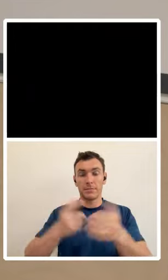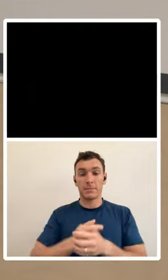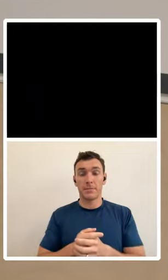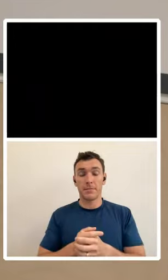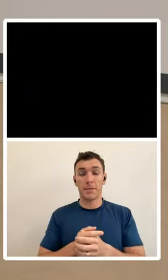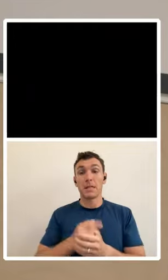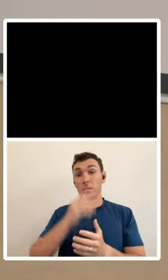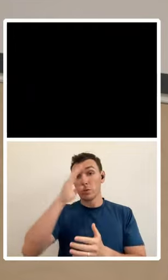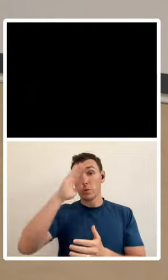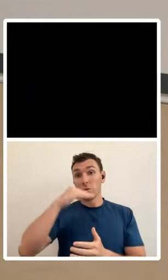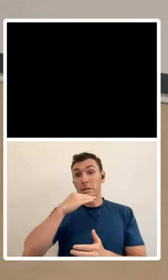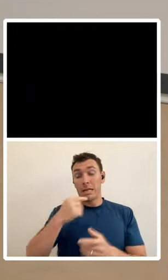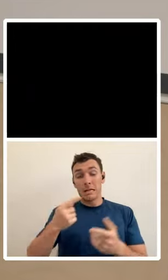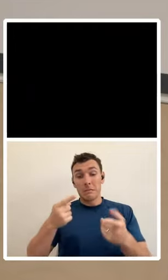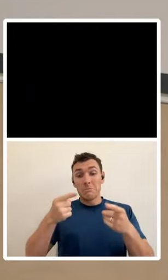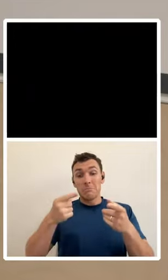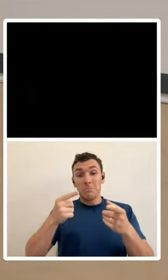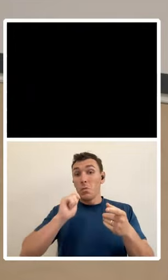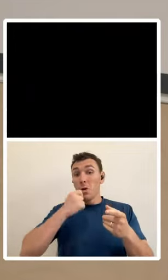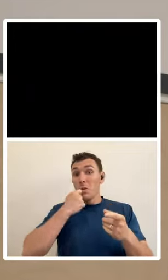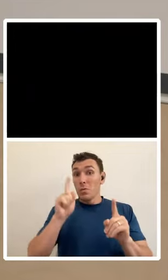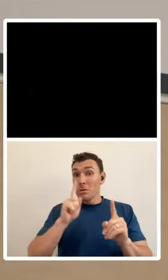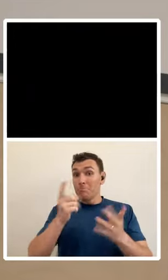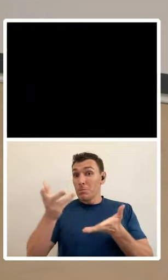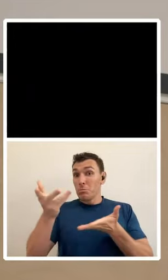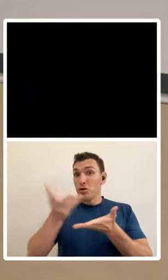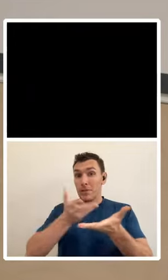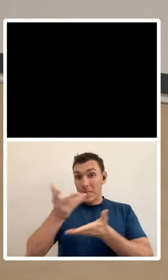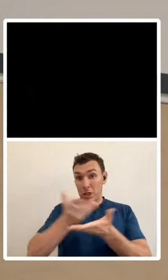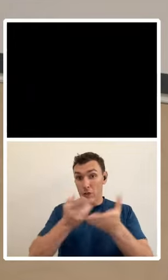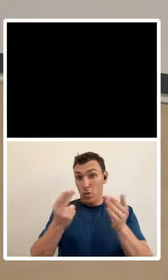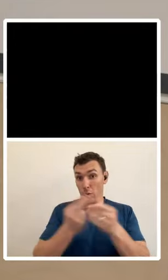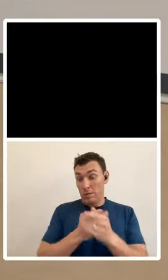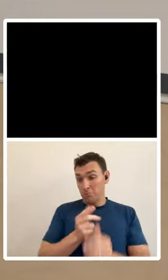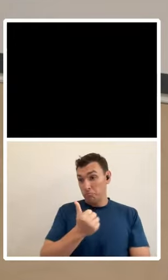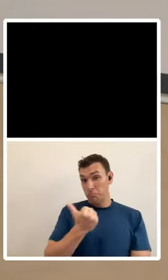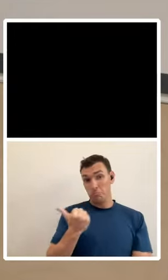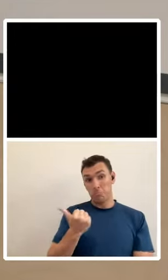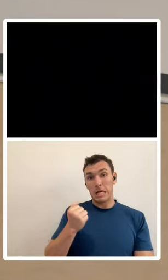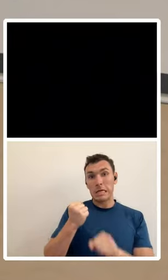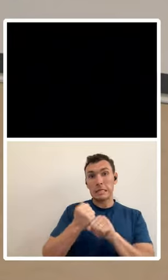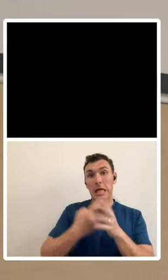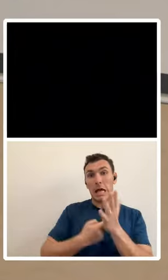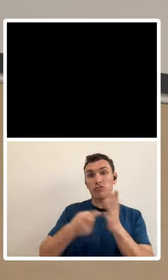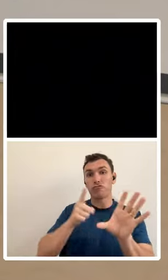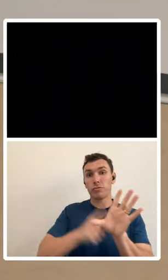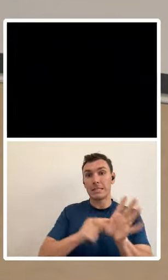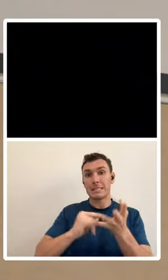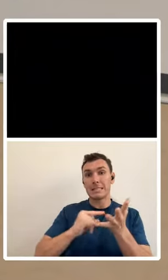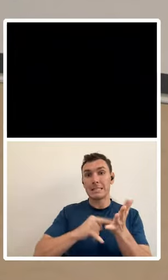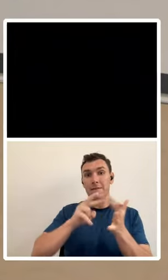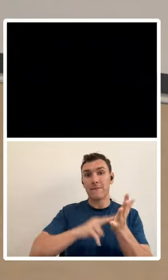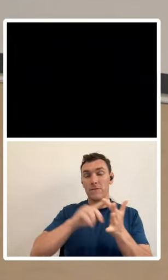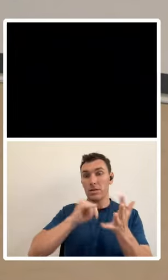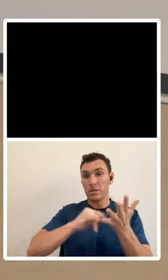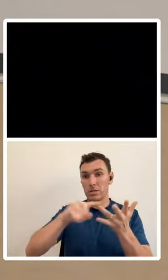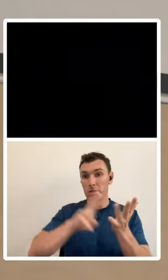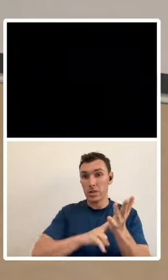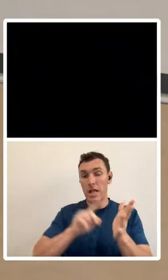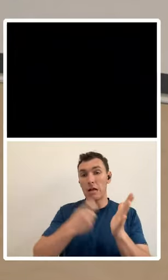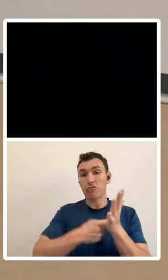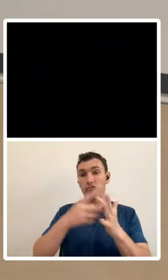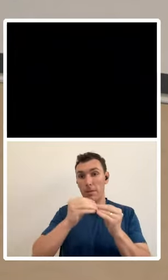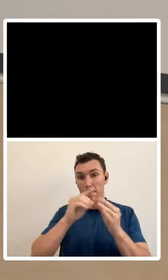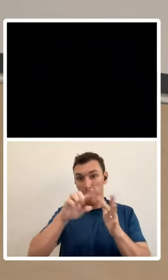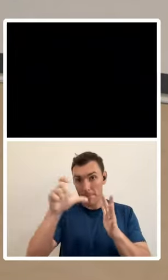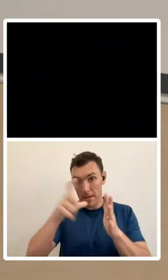between Gary Stevenson and Rebecca Gowland. Gary, as you probably all know, has this